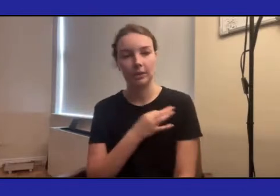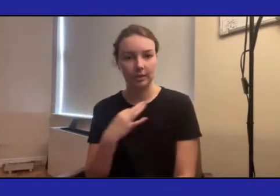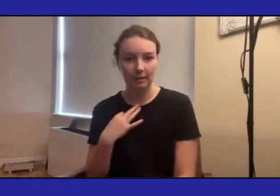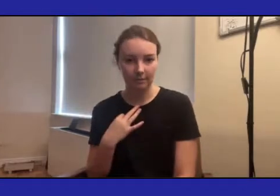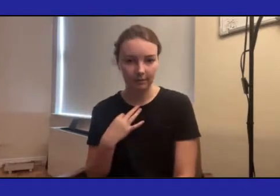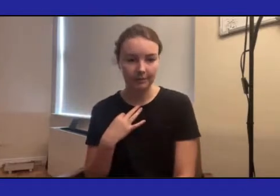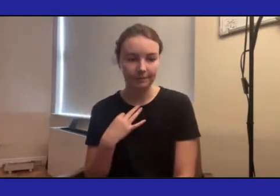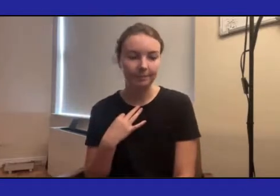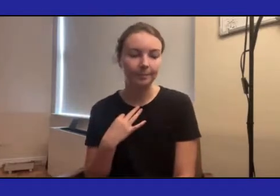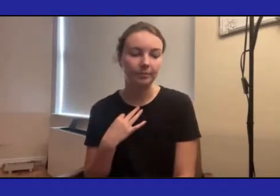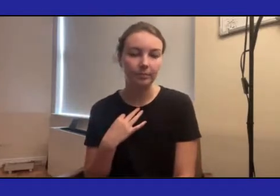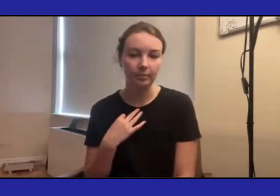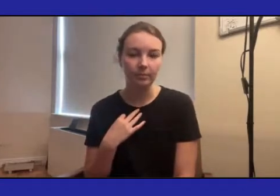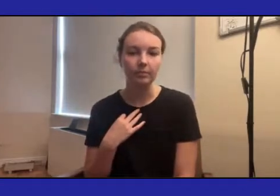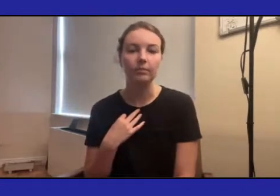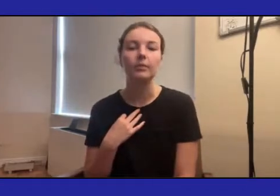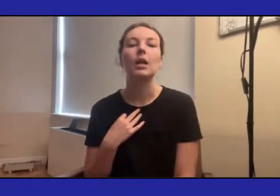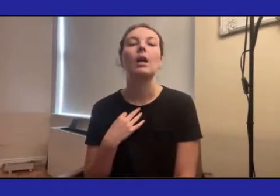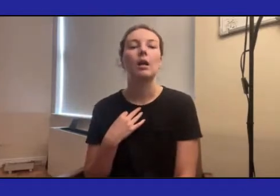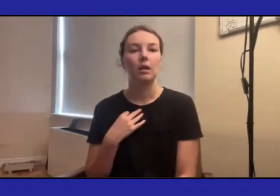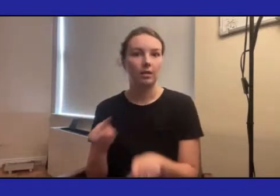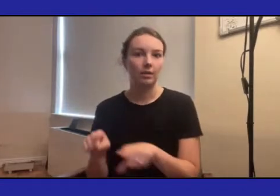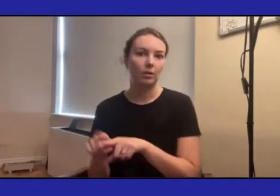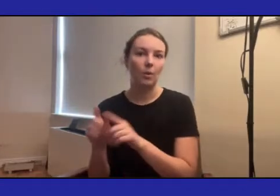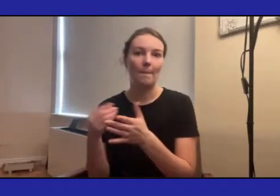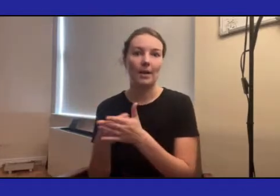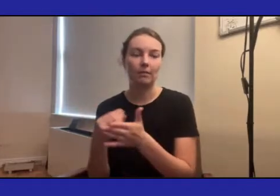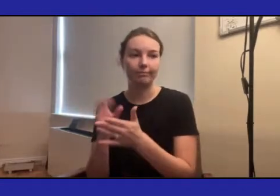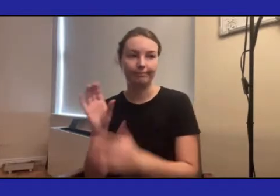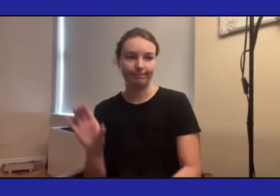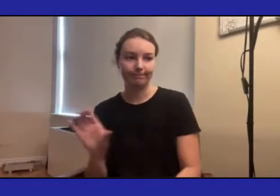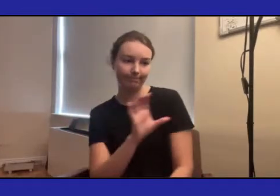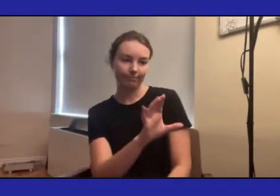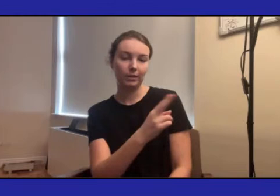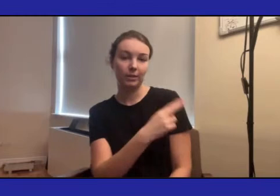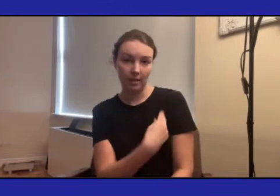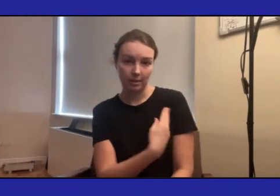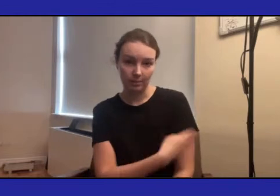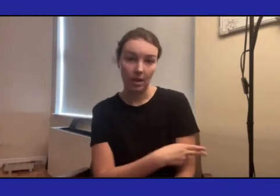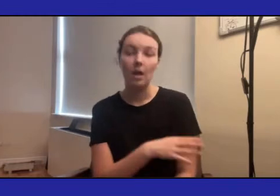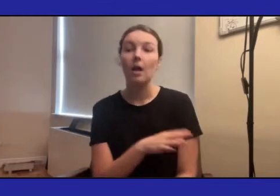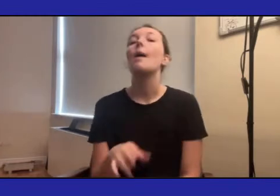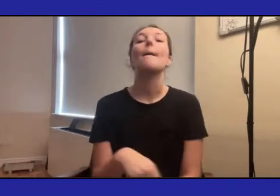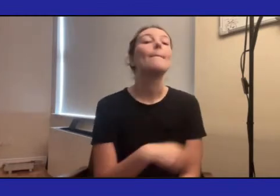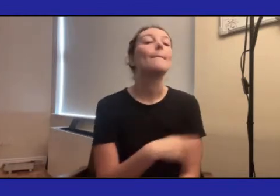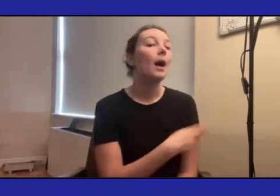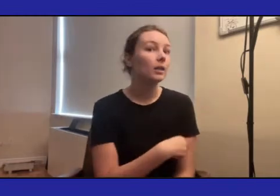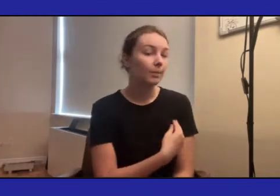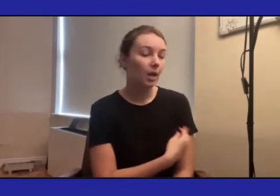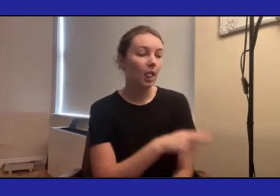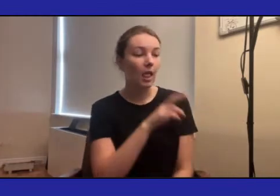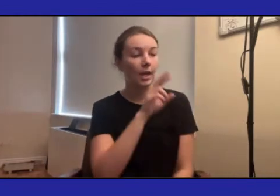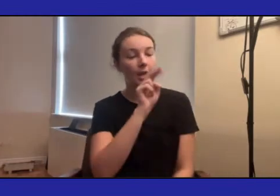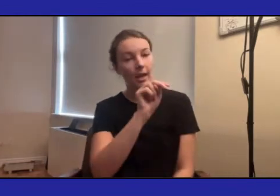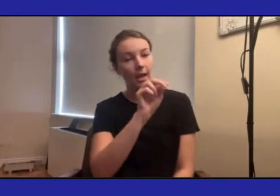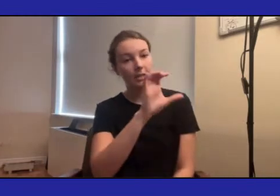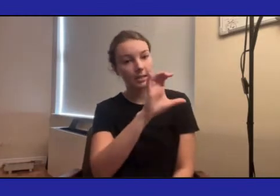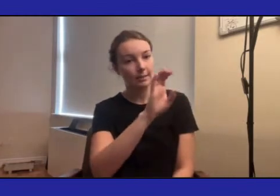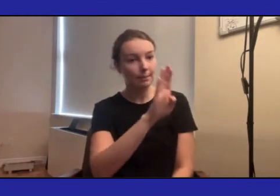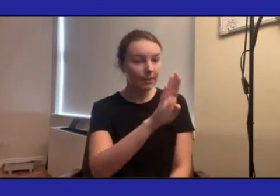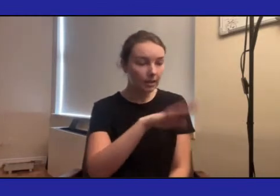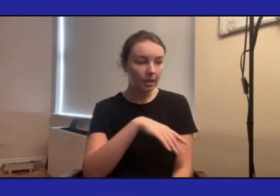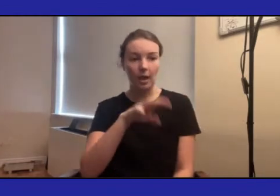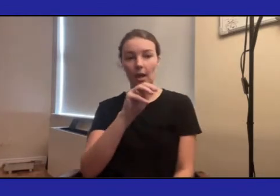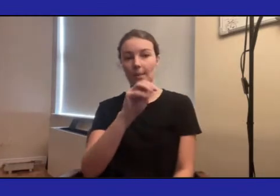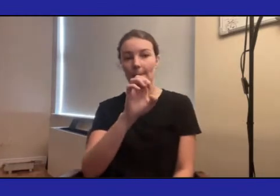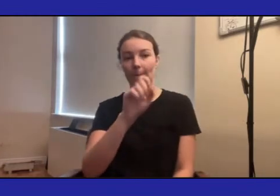some income for the hospital. But then you have hospitals like Metropolitan and NCB that, you know,